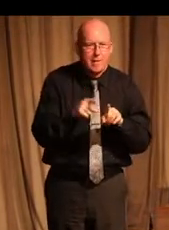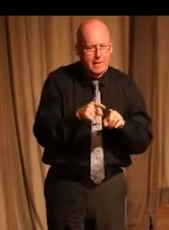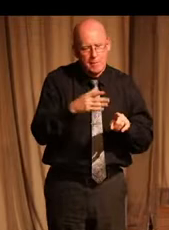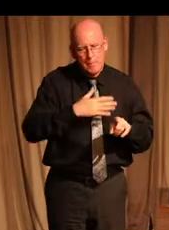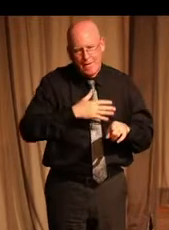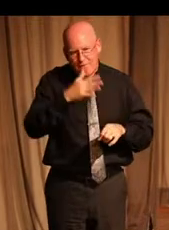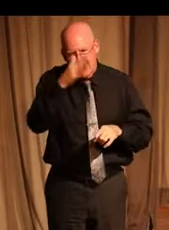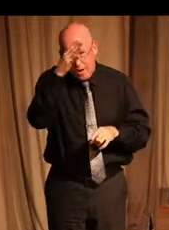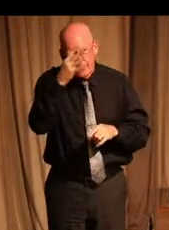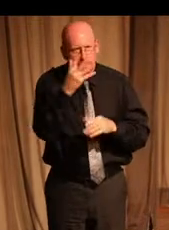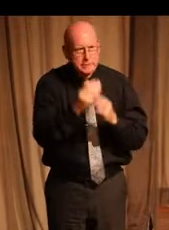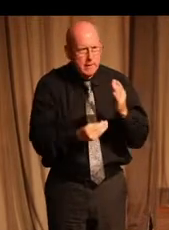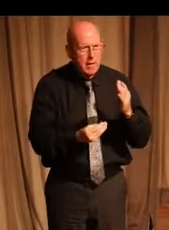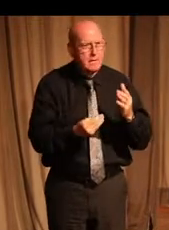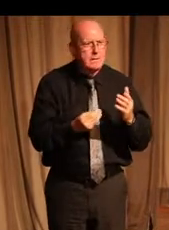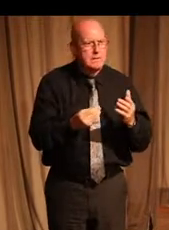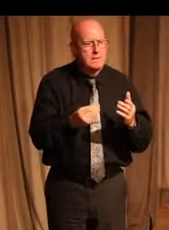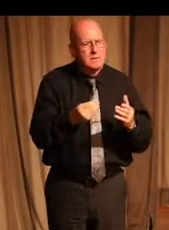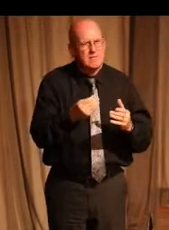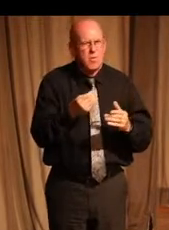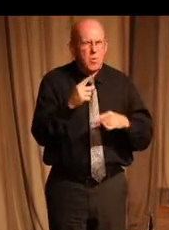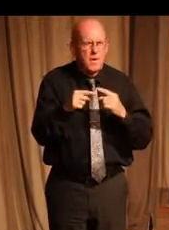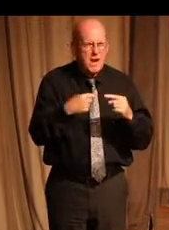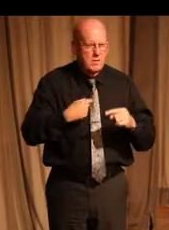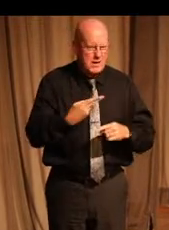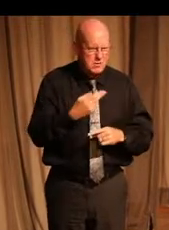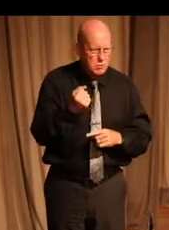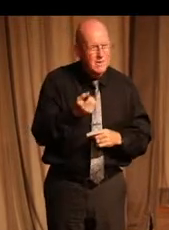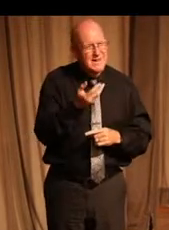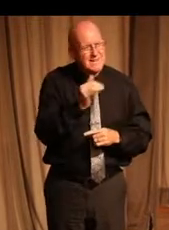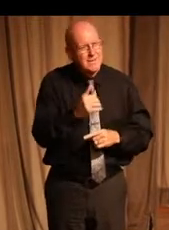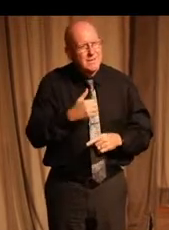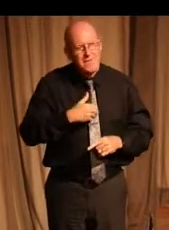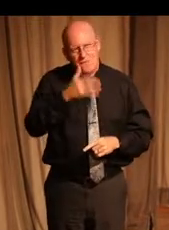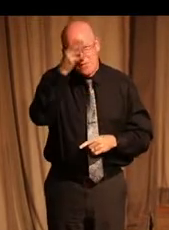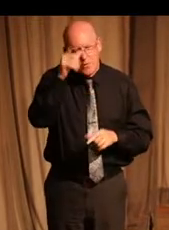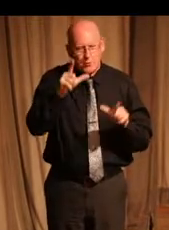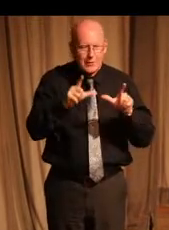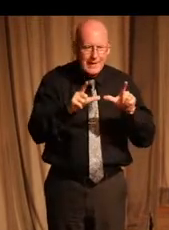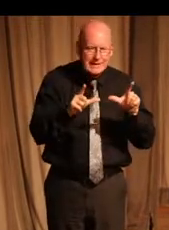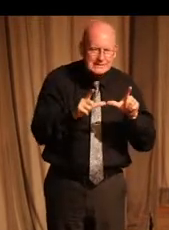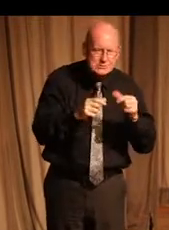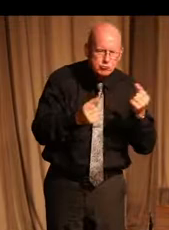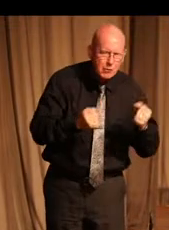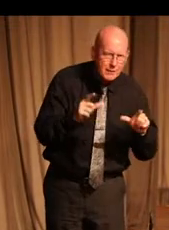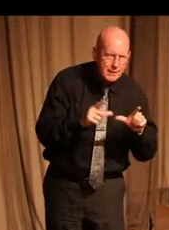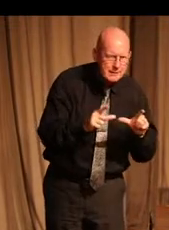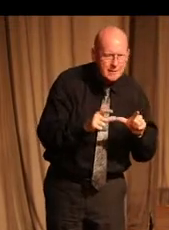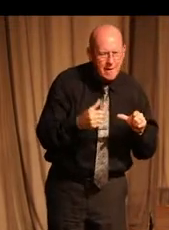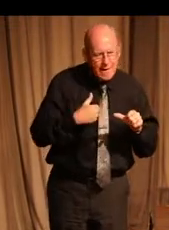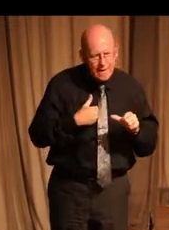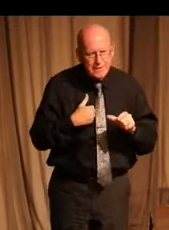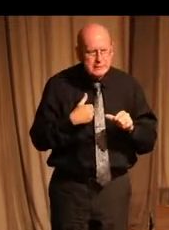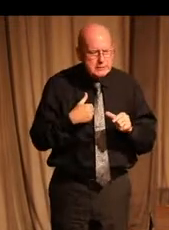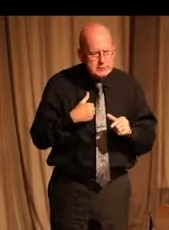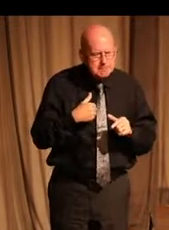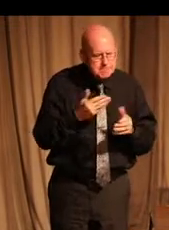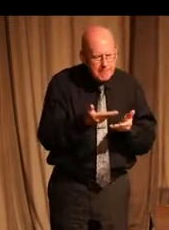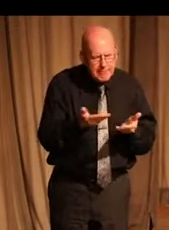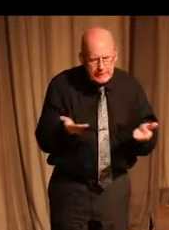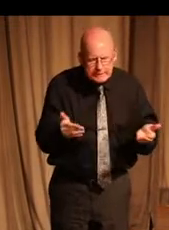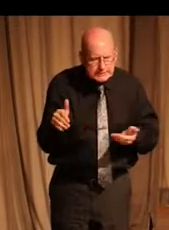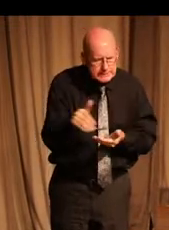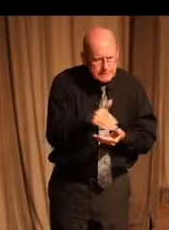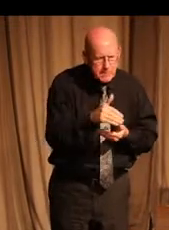high school, but like I still have his driver's license, you know, I have like little things that he had. But we're not